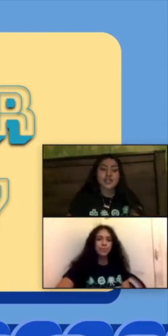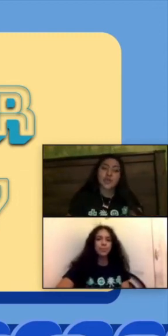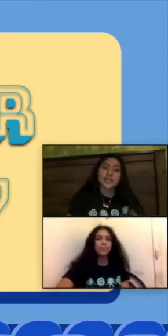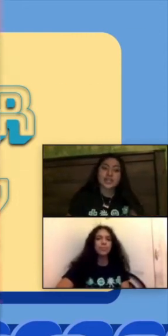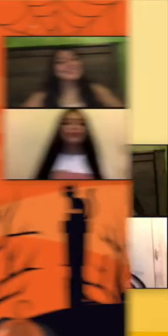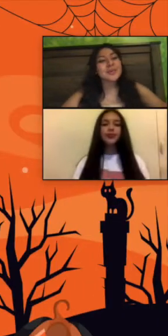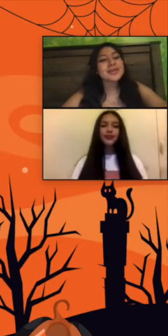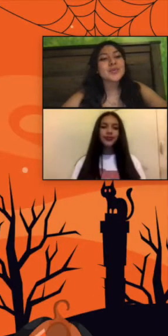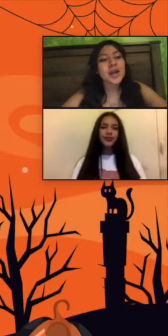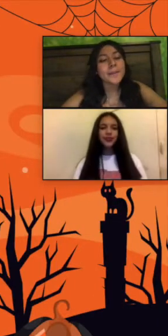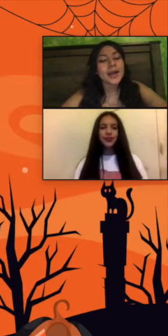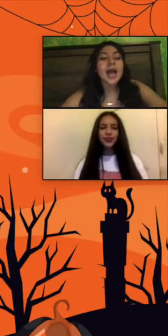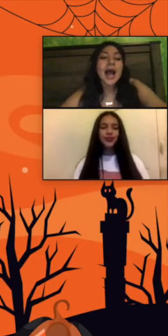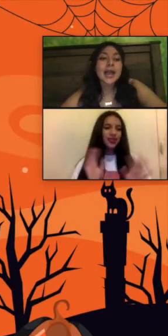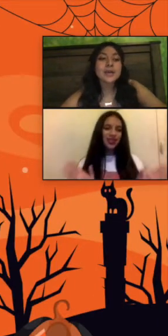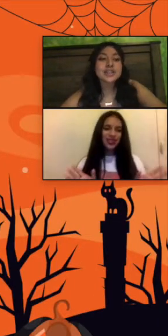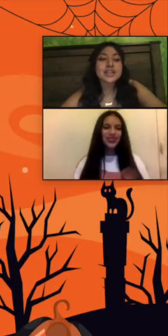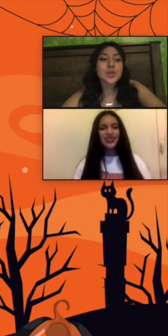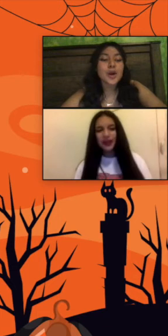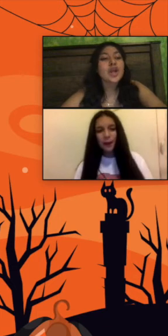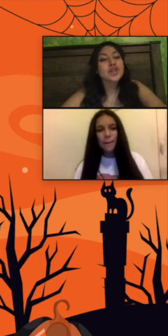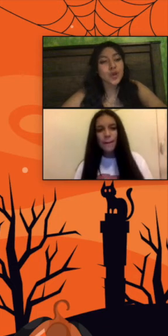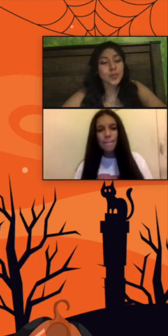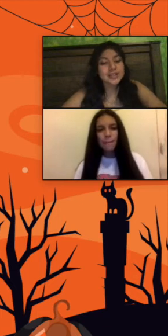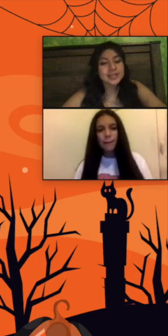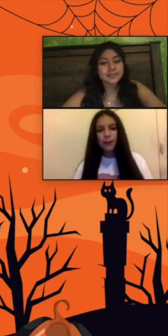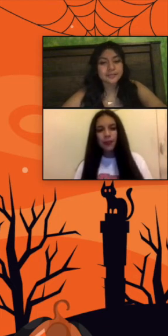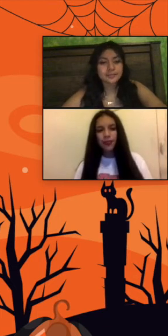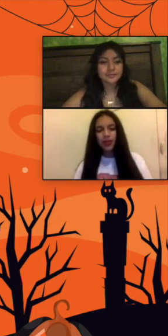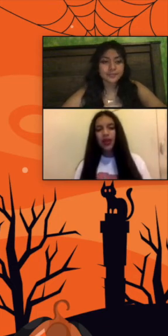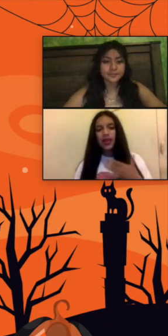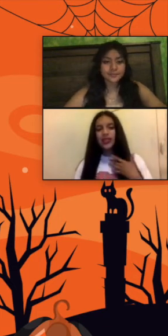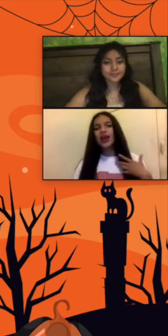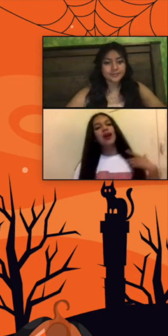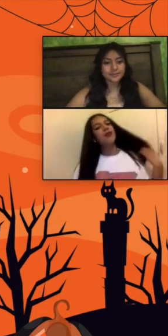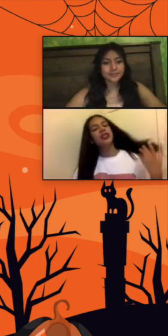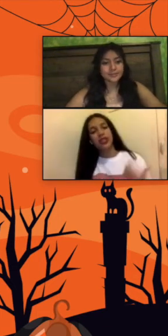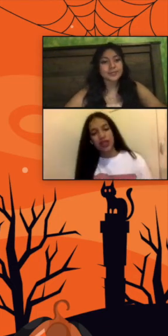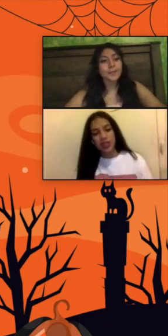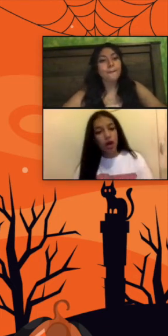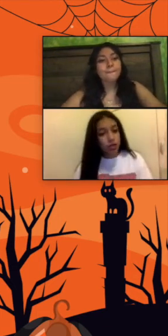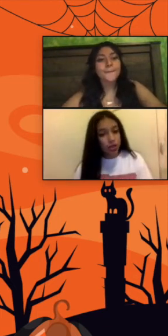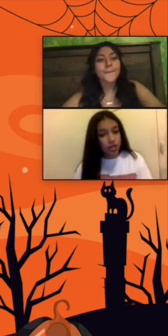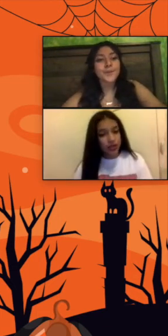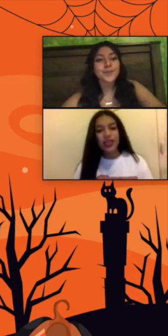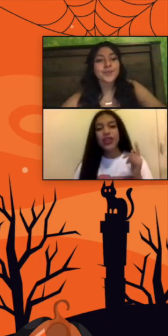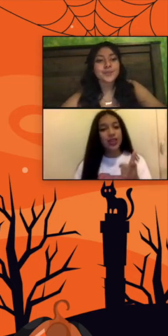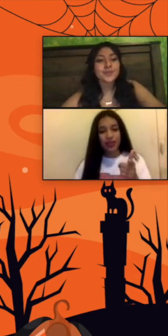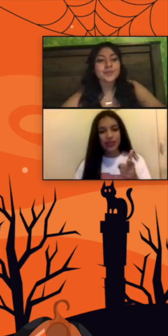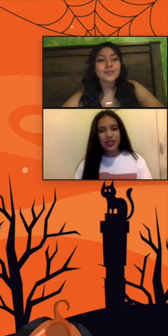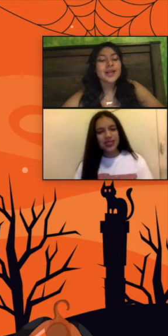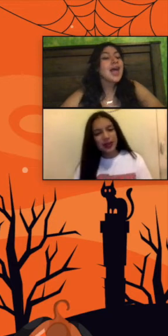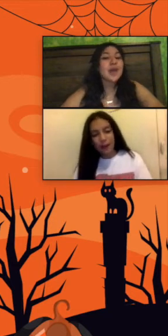your vice president. Hey STEMIs, welcome back. I am Ashley Escobar, your president. And I am Ashley Hernandez, also known as Tutti,